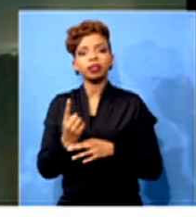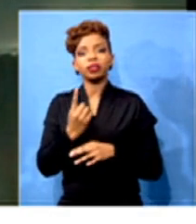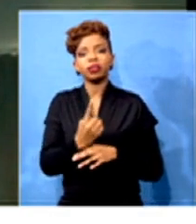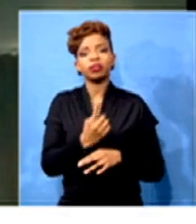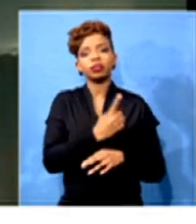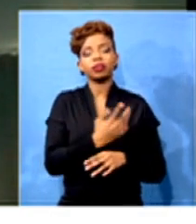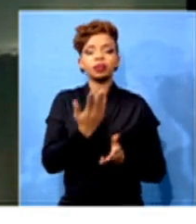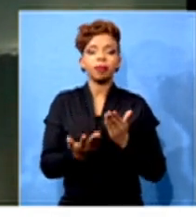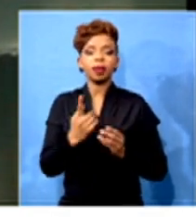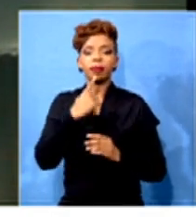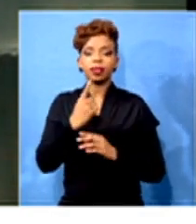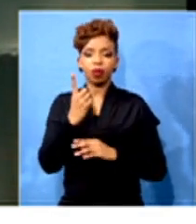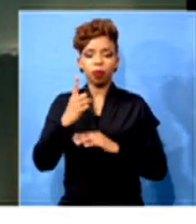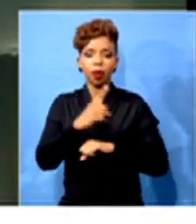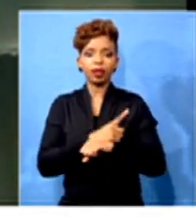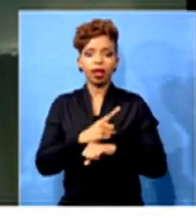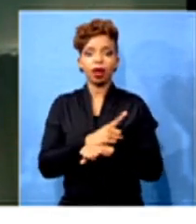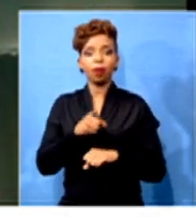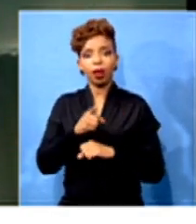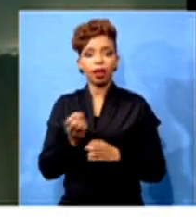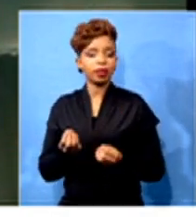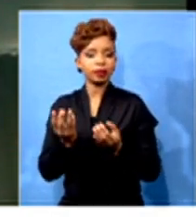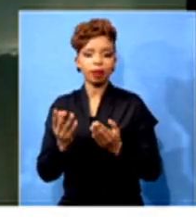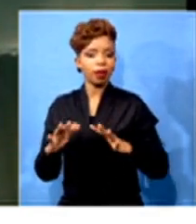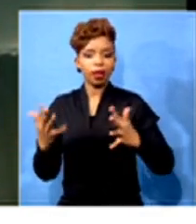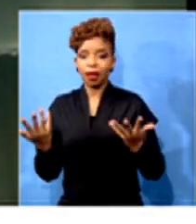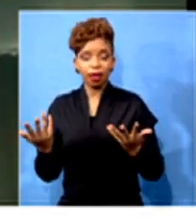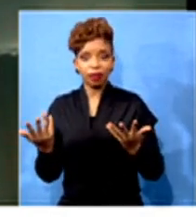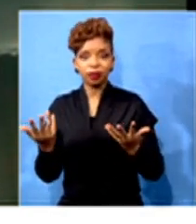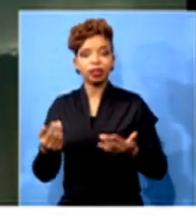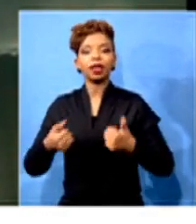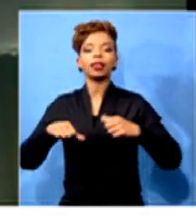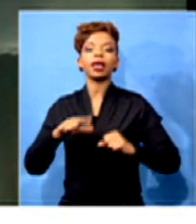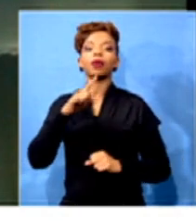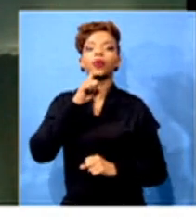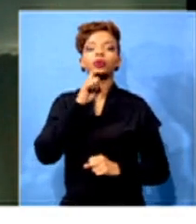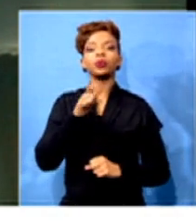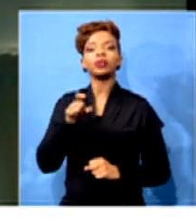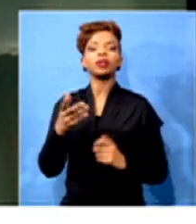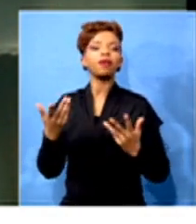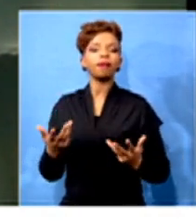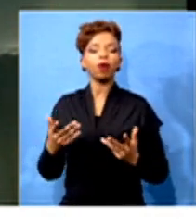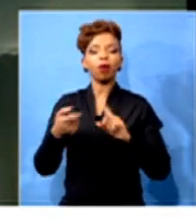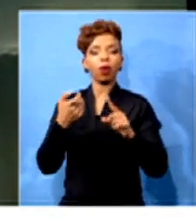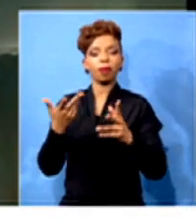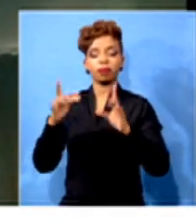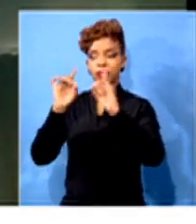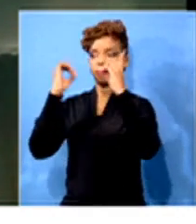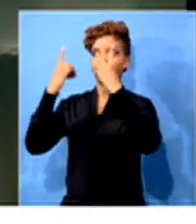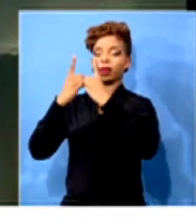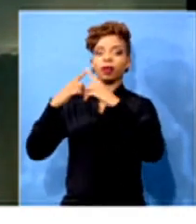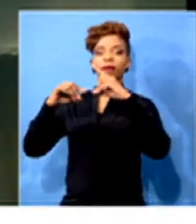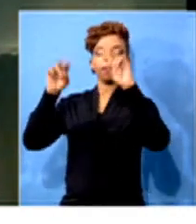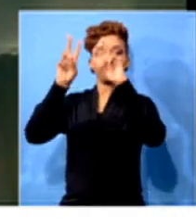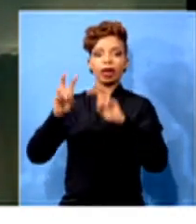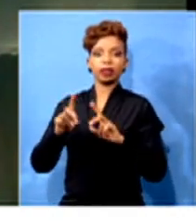not supplied. We used a generic value from the Department of Energy. And with those